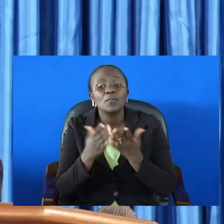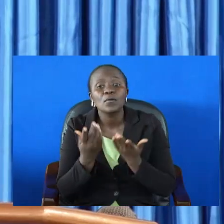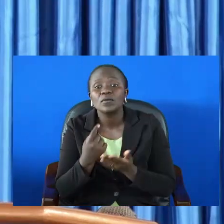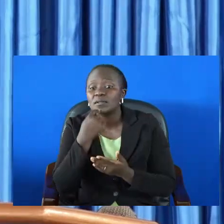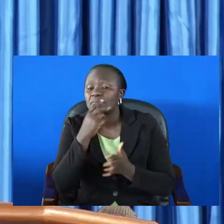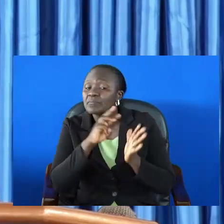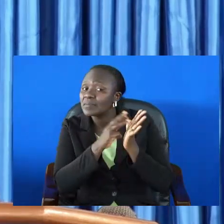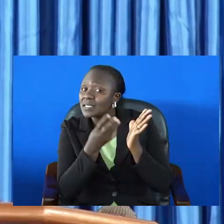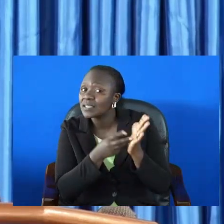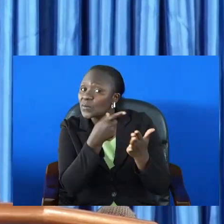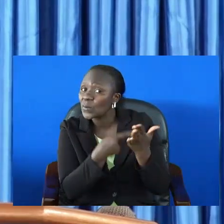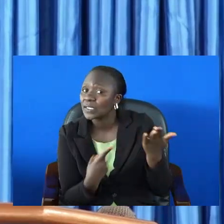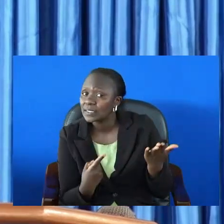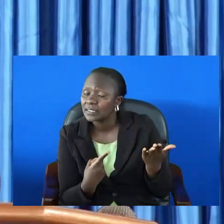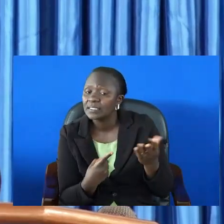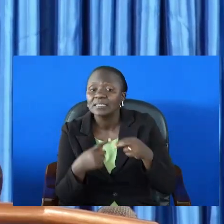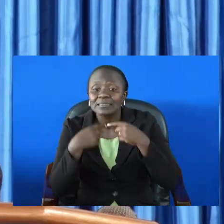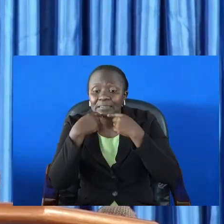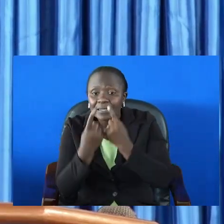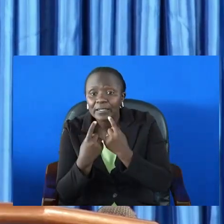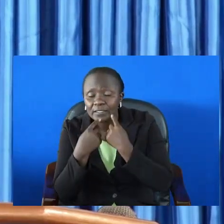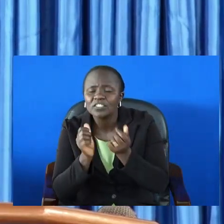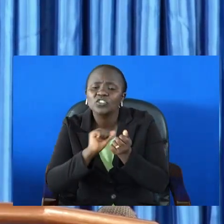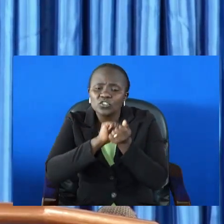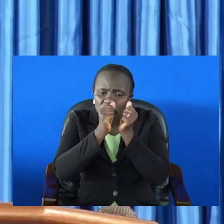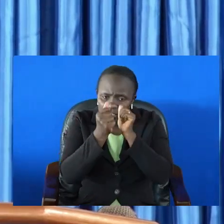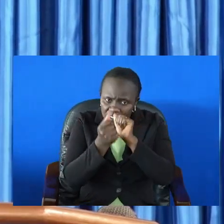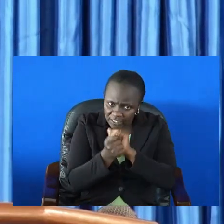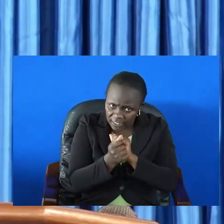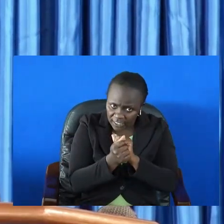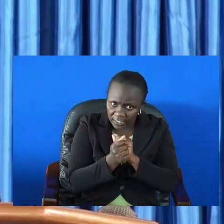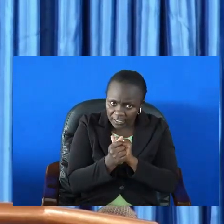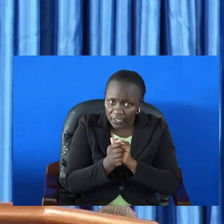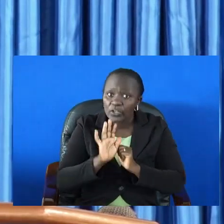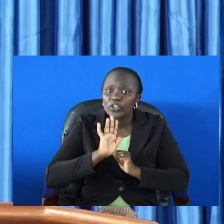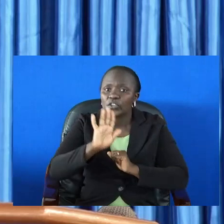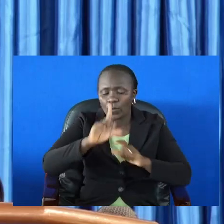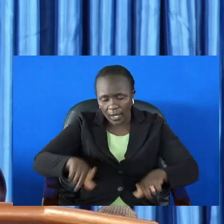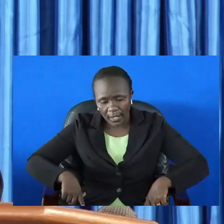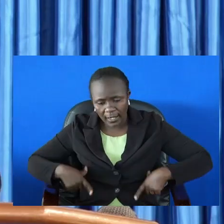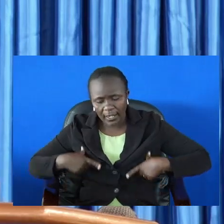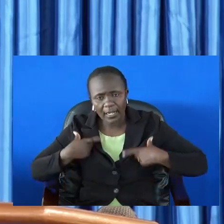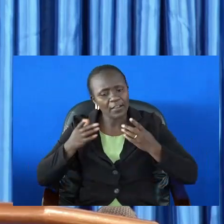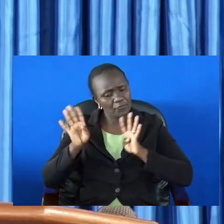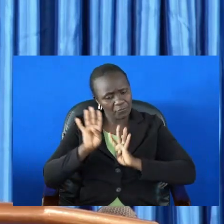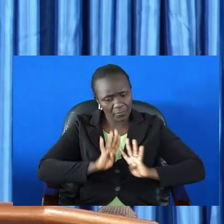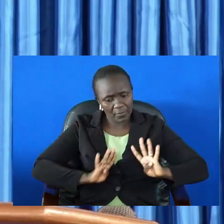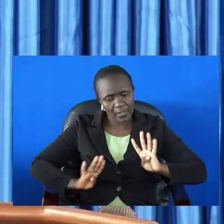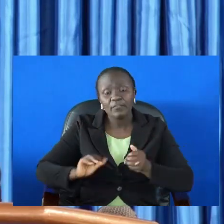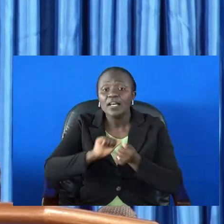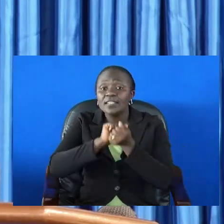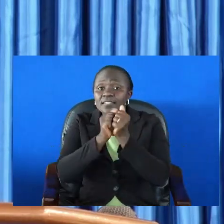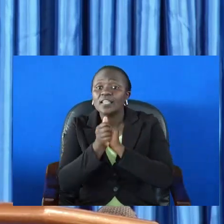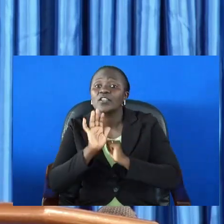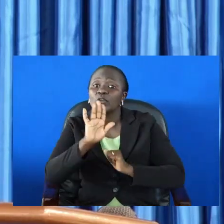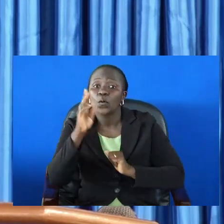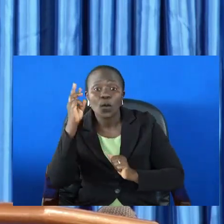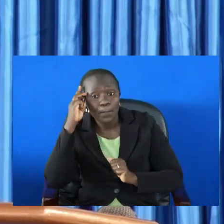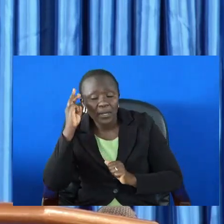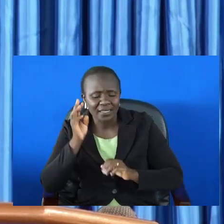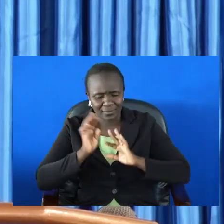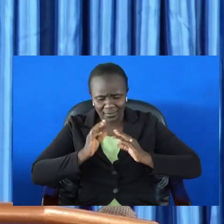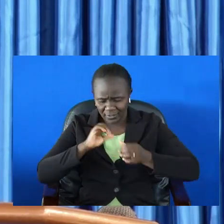that to repent is to change your lifestyle by changing your mind and change your